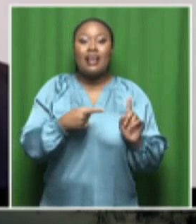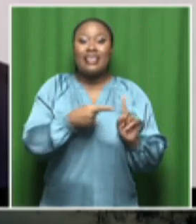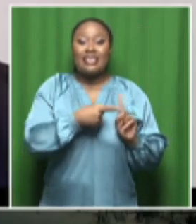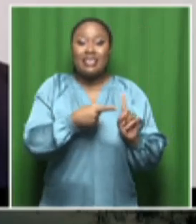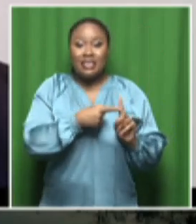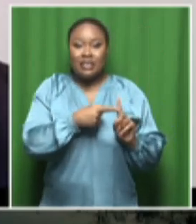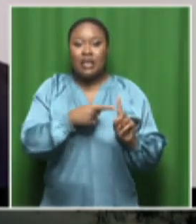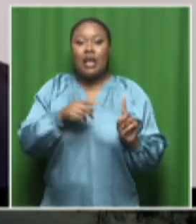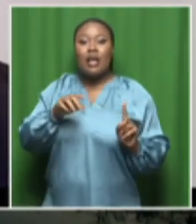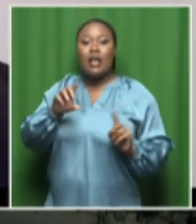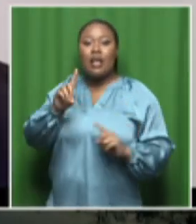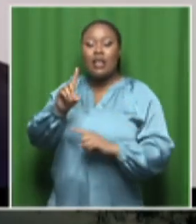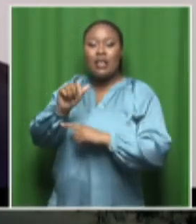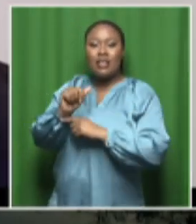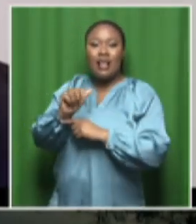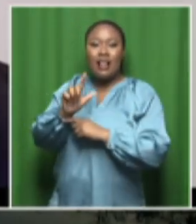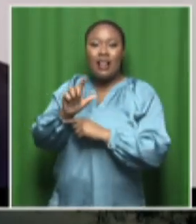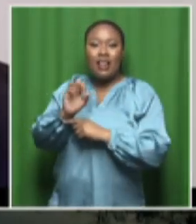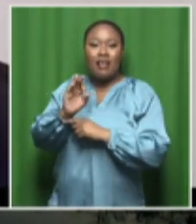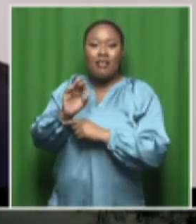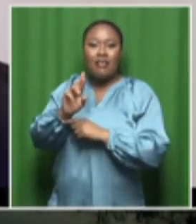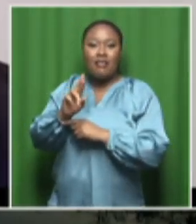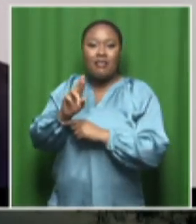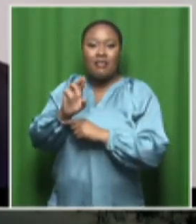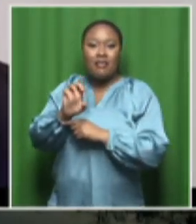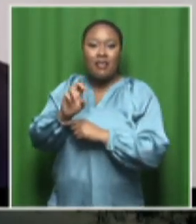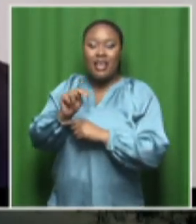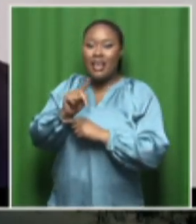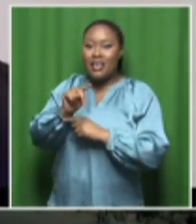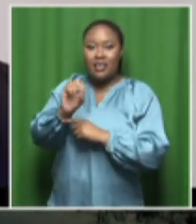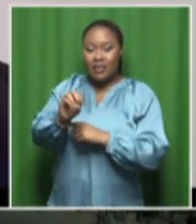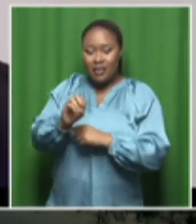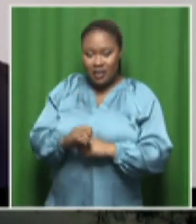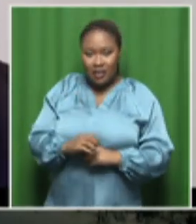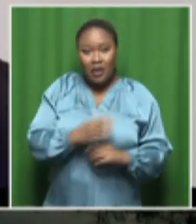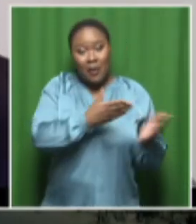Collection. Very good morning to Dalfrenzo. Thanks for joining us. Welcome.